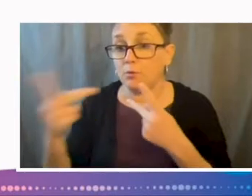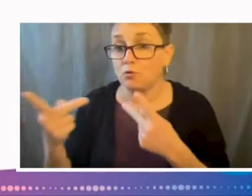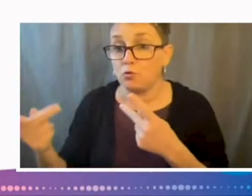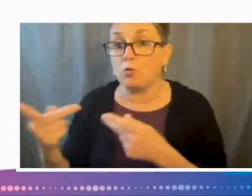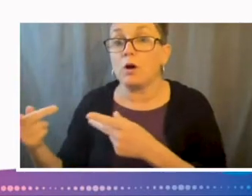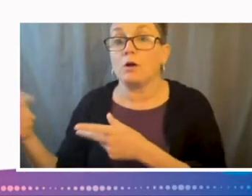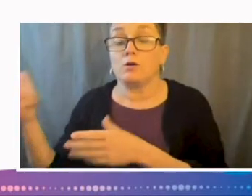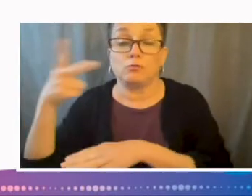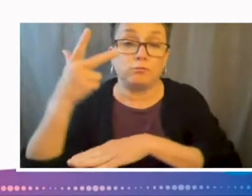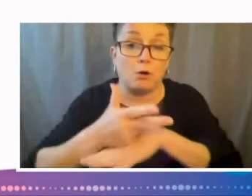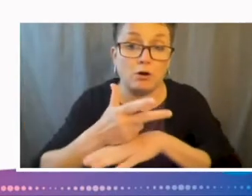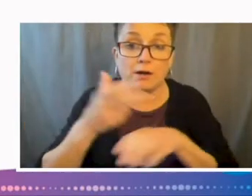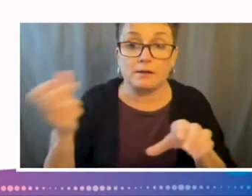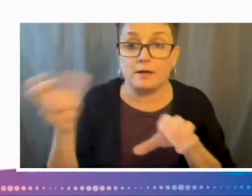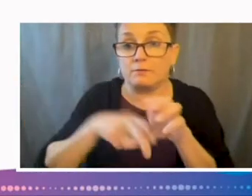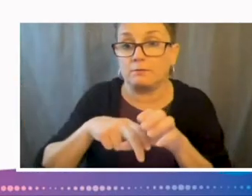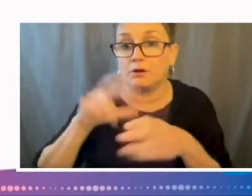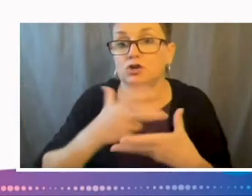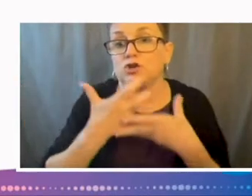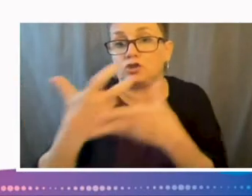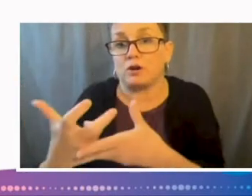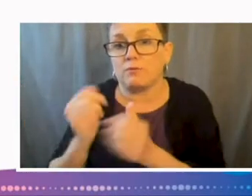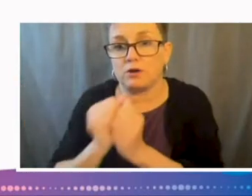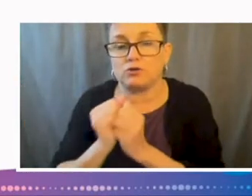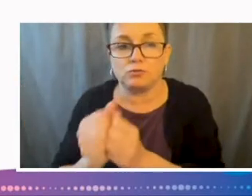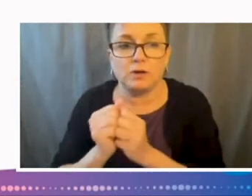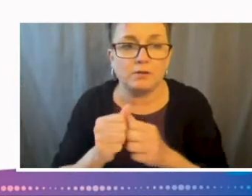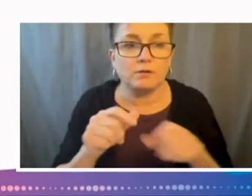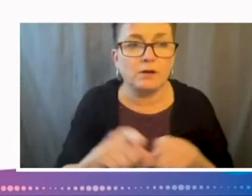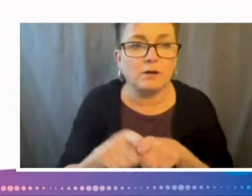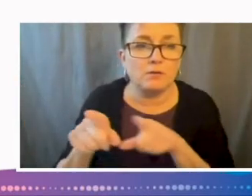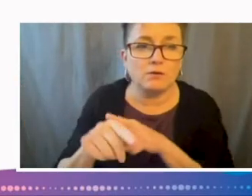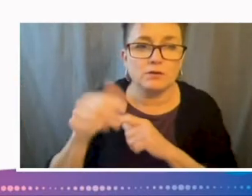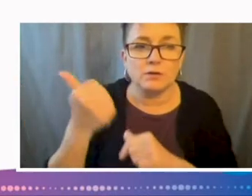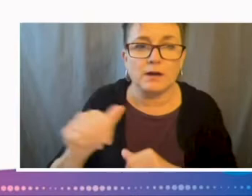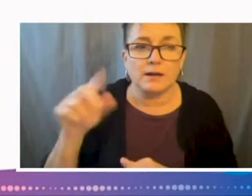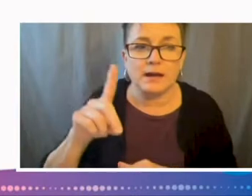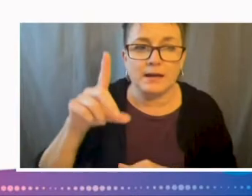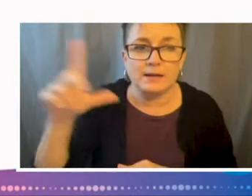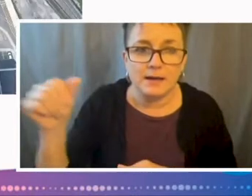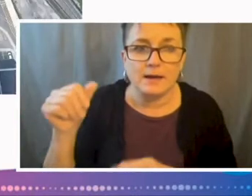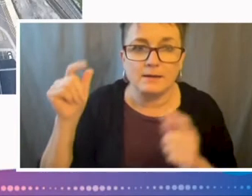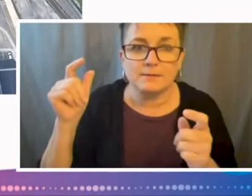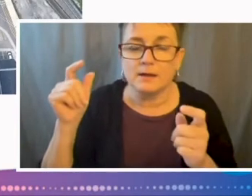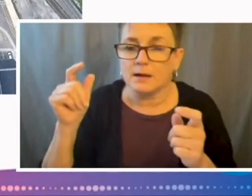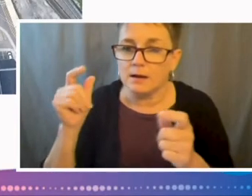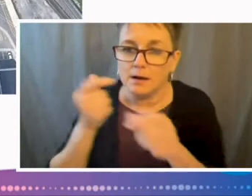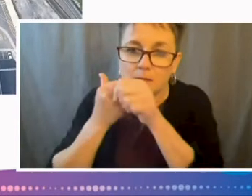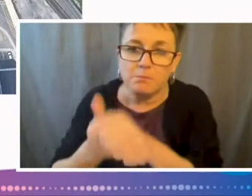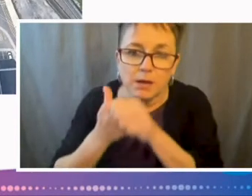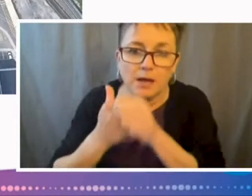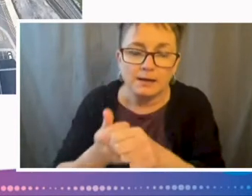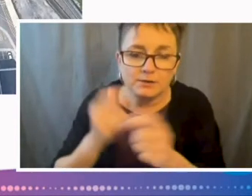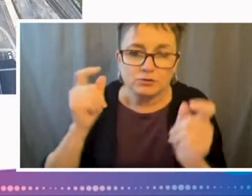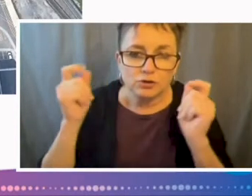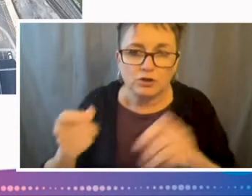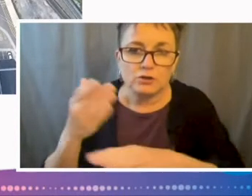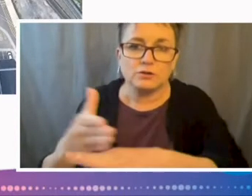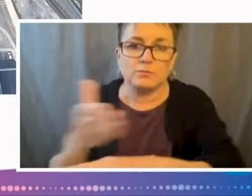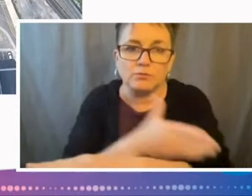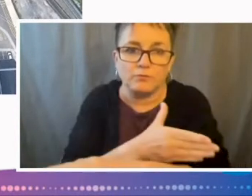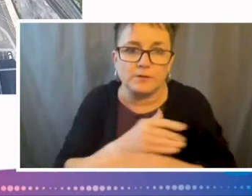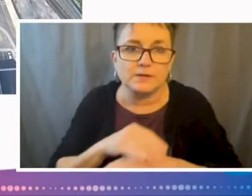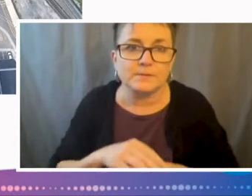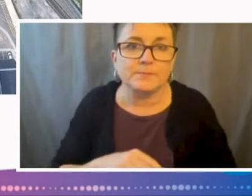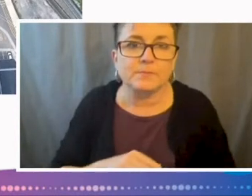lot operators are responsible for ADA compliance for any improvements or changes to New Jersey Transit space. This is the